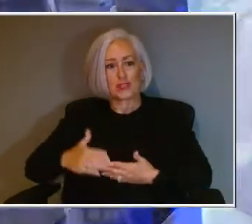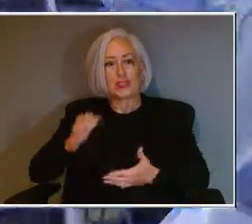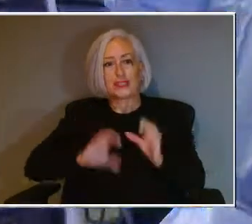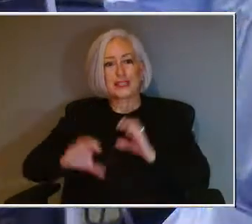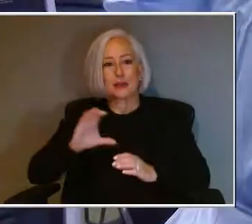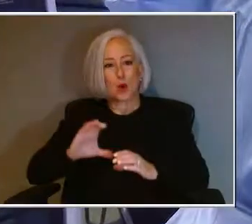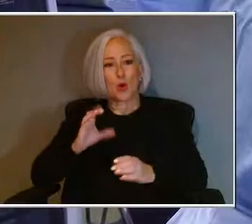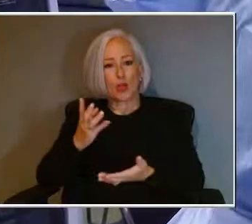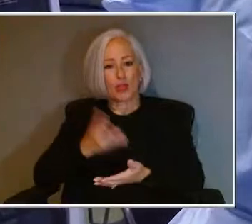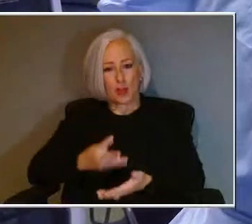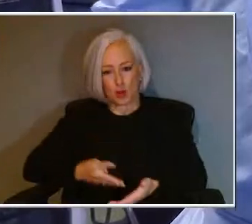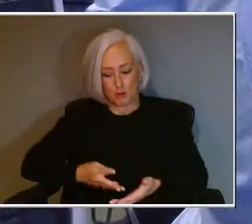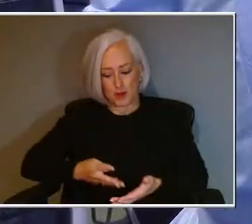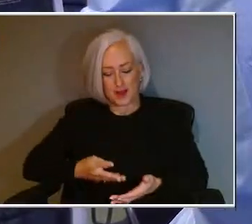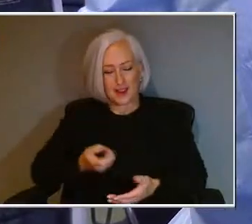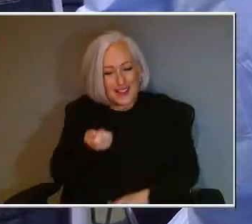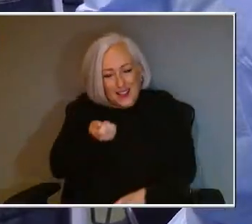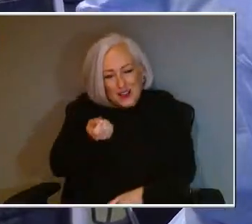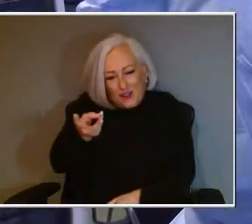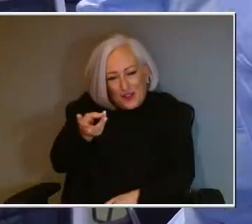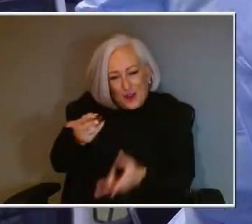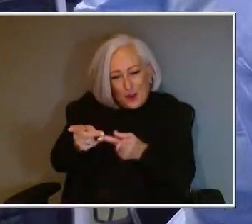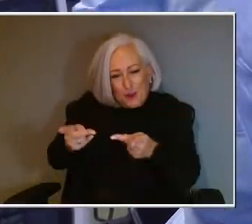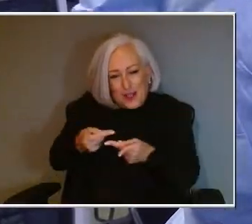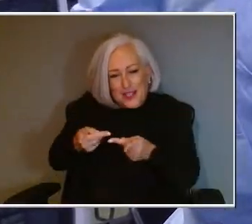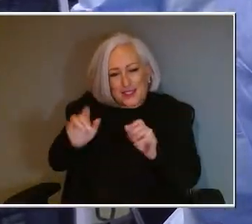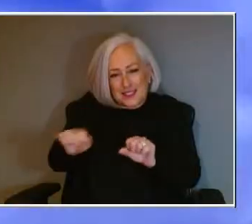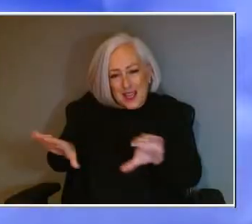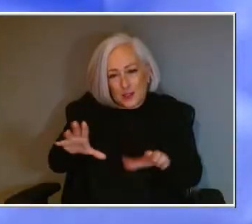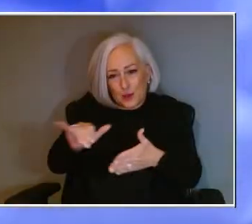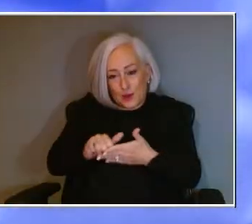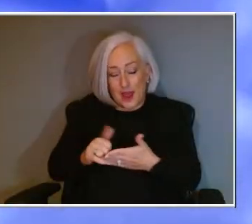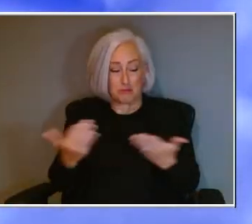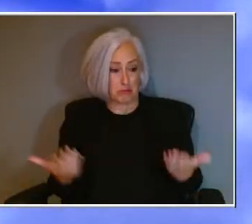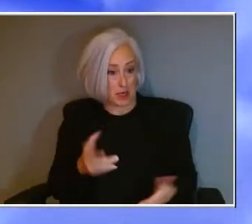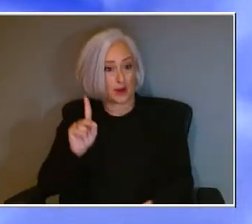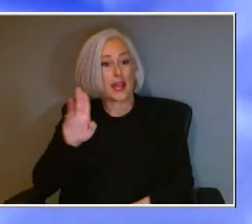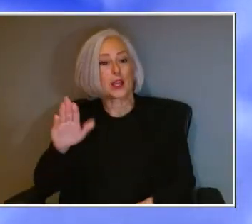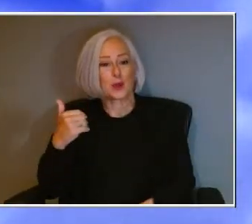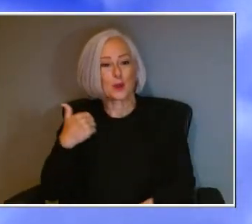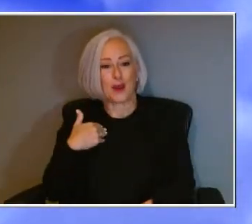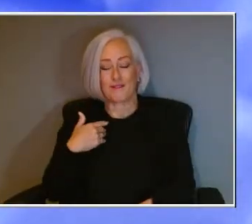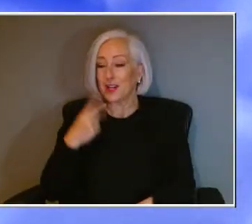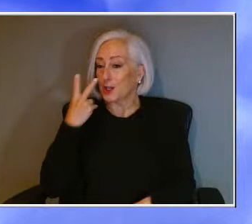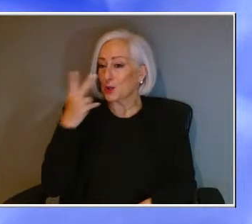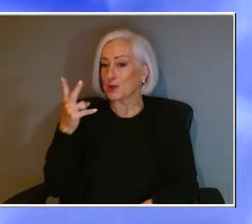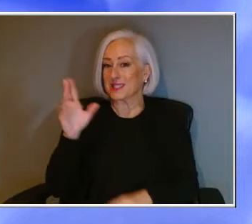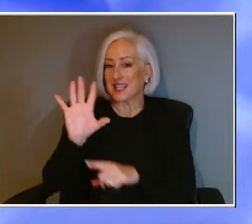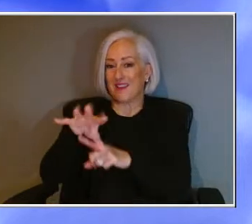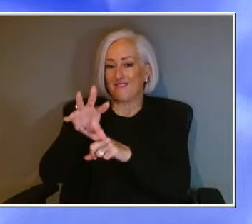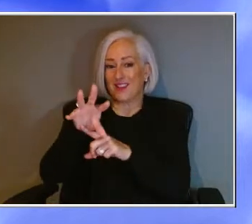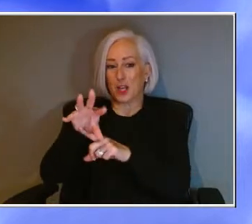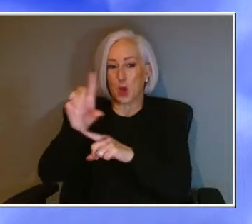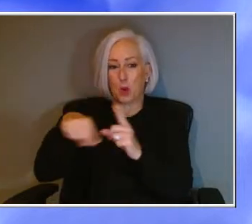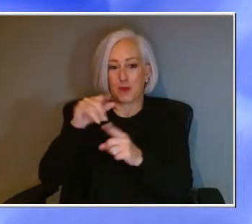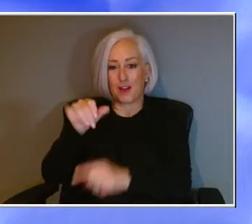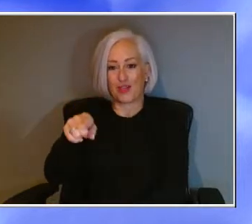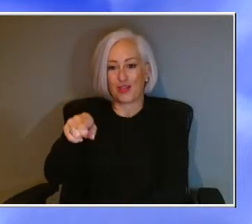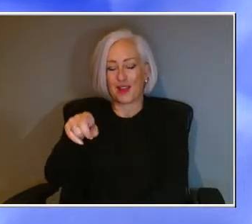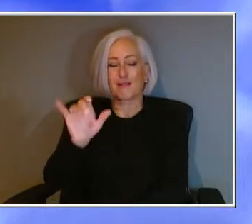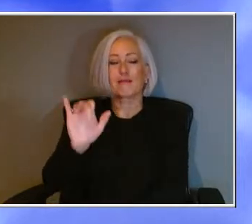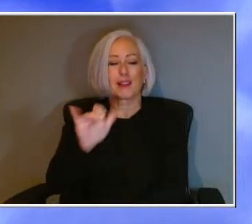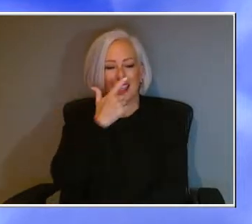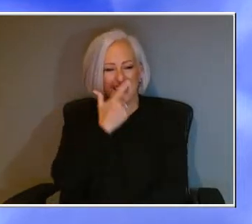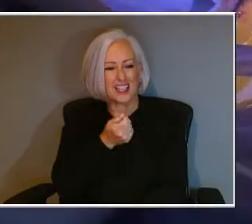of centers, such as University of Kansas Cancer Center. And we have video of this happening right now. Very interesting. Yeah,